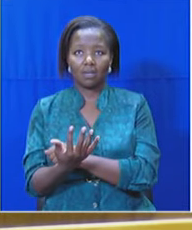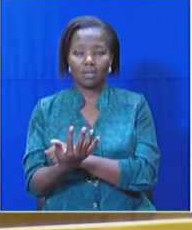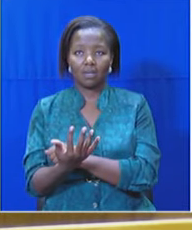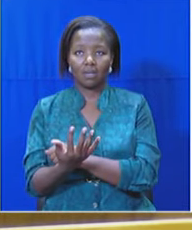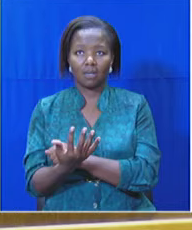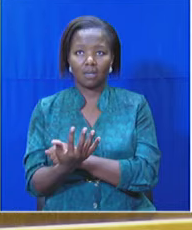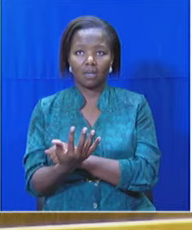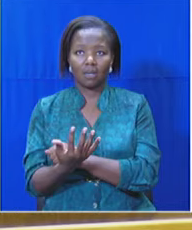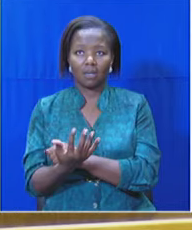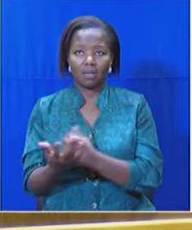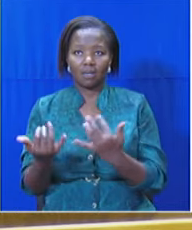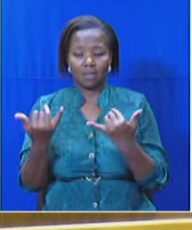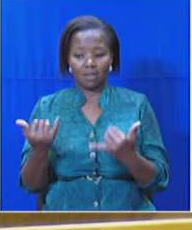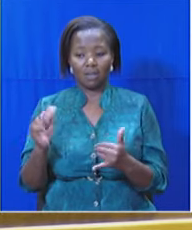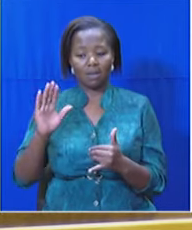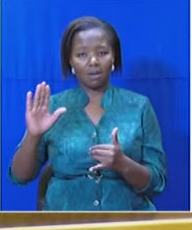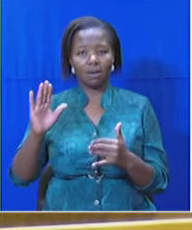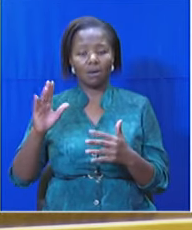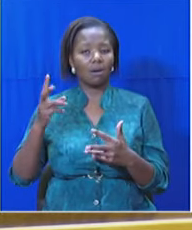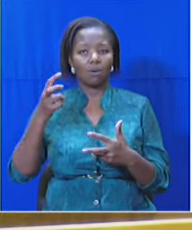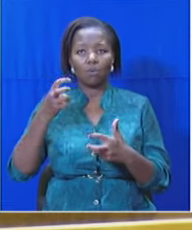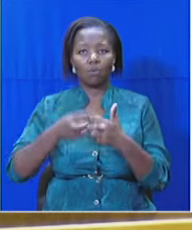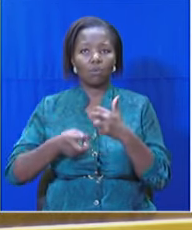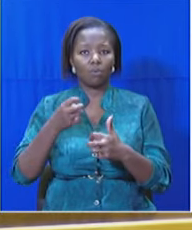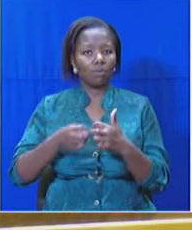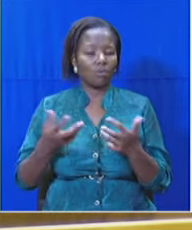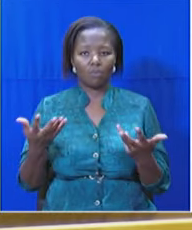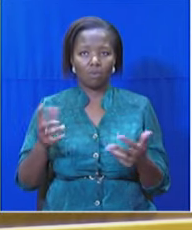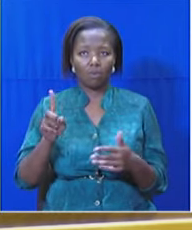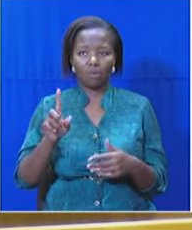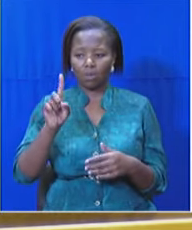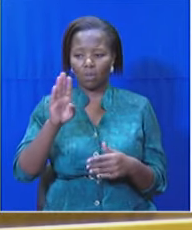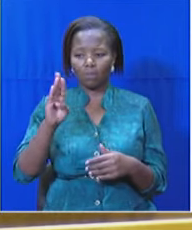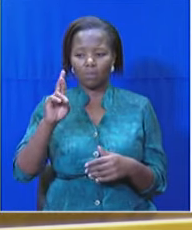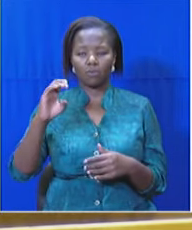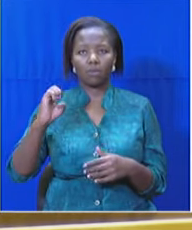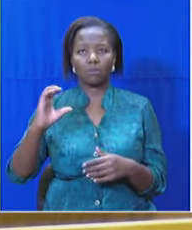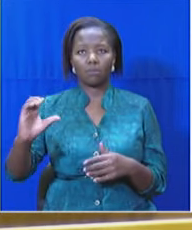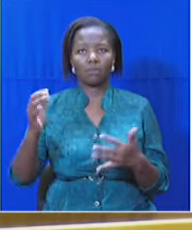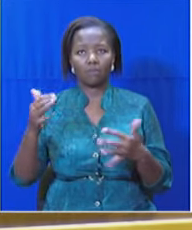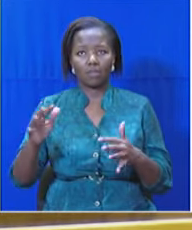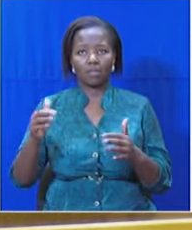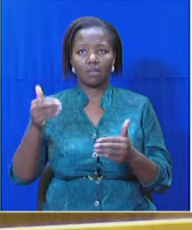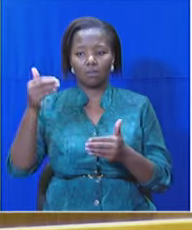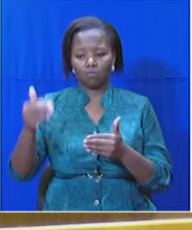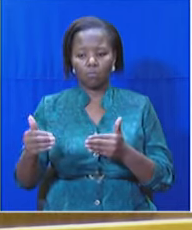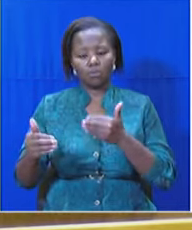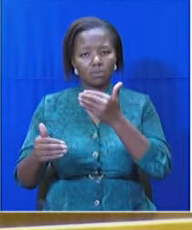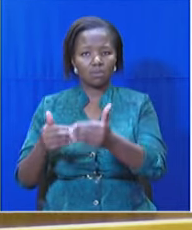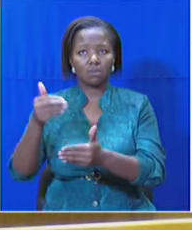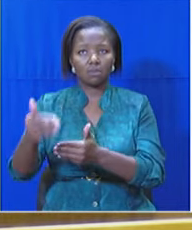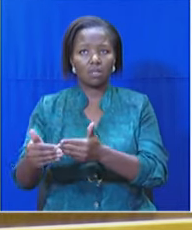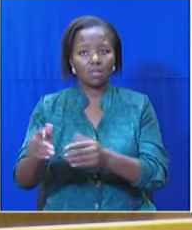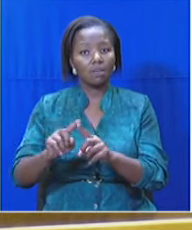Kwenzakalani la kusetshenziswa 1 billion rand. We've noted that this project has different phases, but this is not an